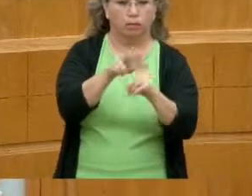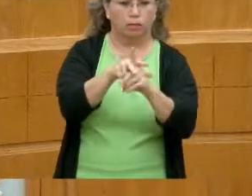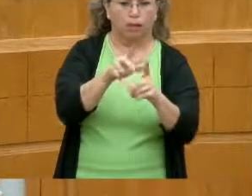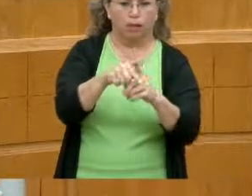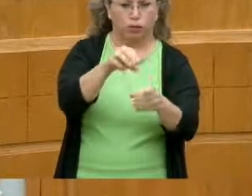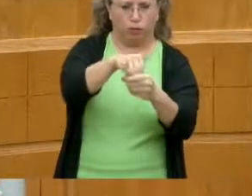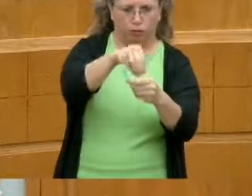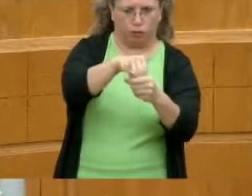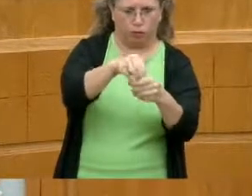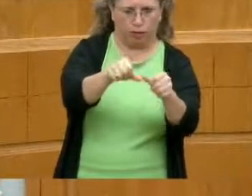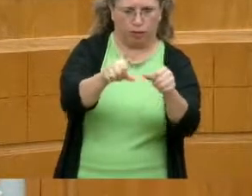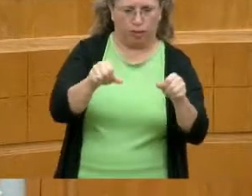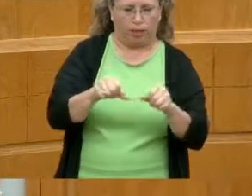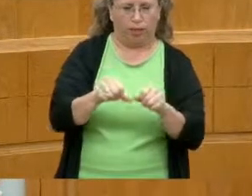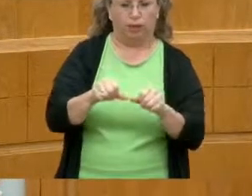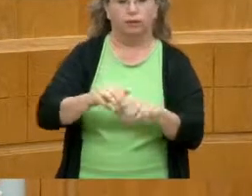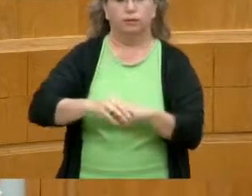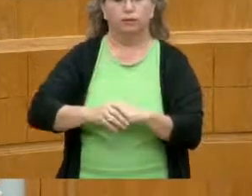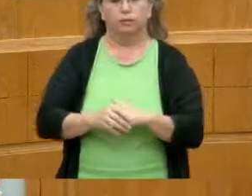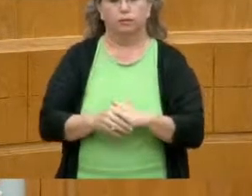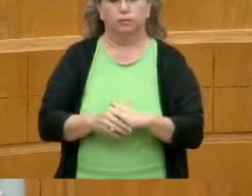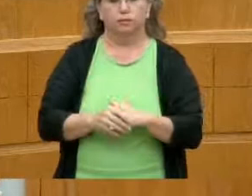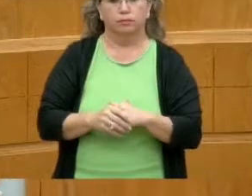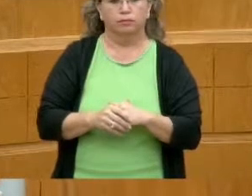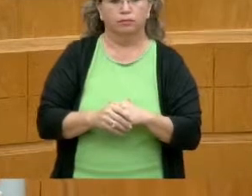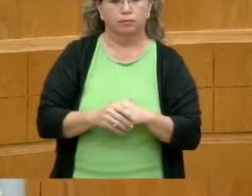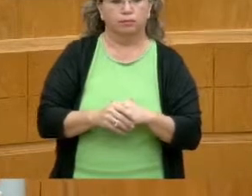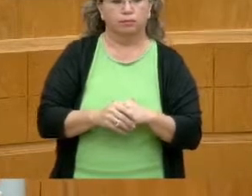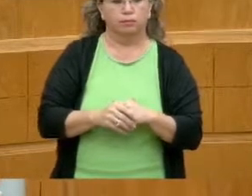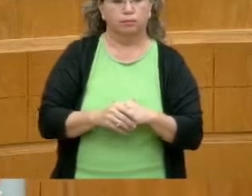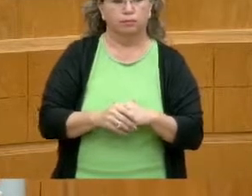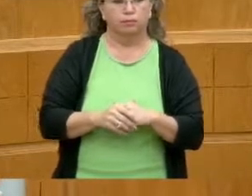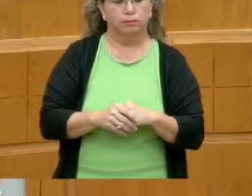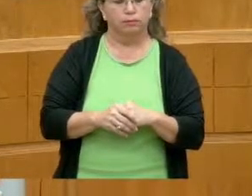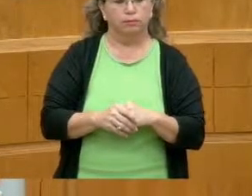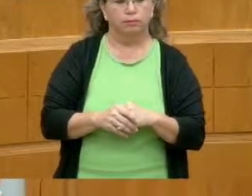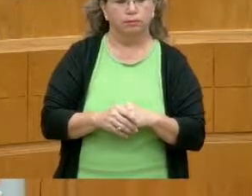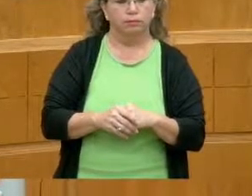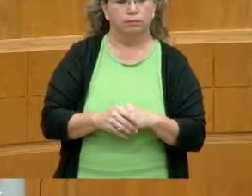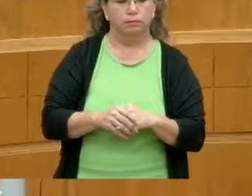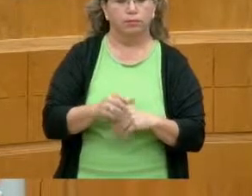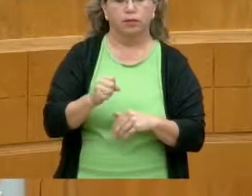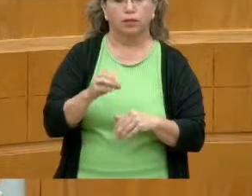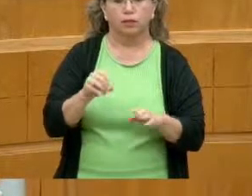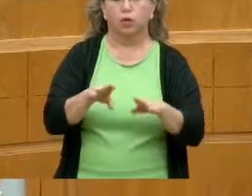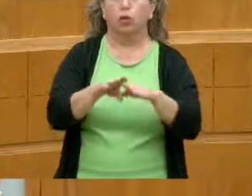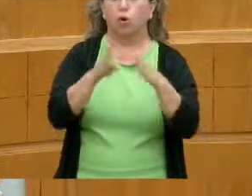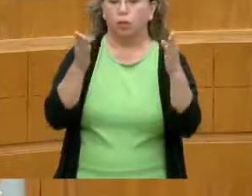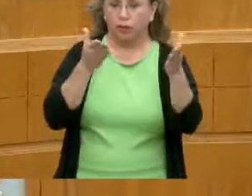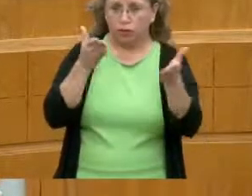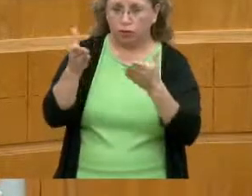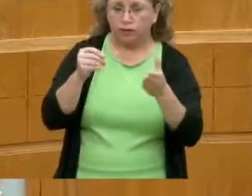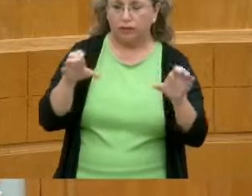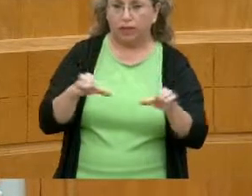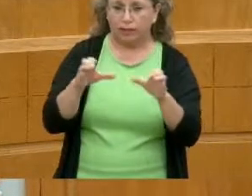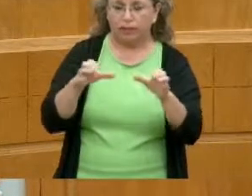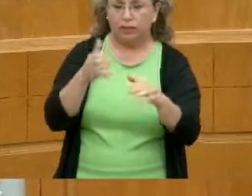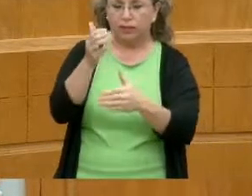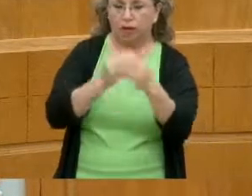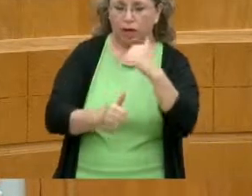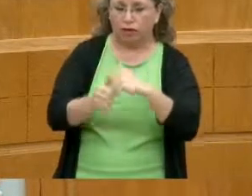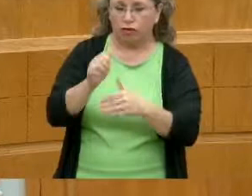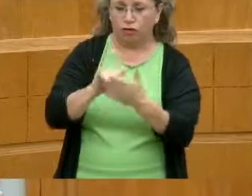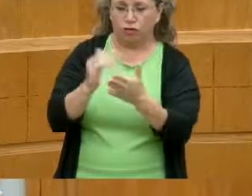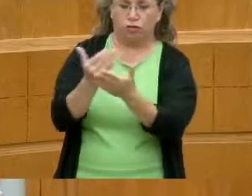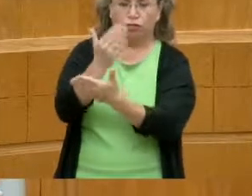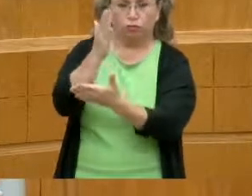safe distancing amongst the parties. Okay, so open services and activities under Phase 2 are subject to certain